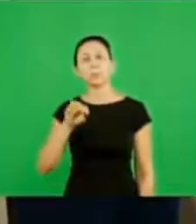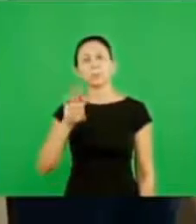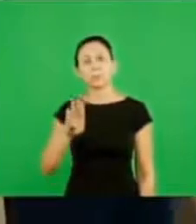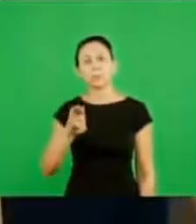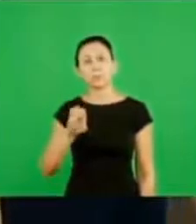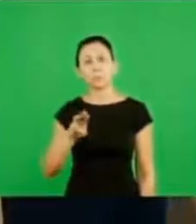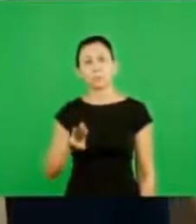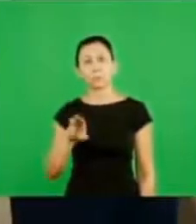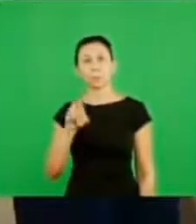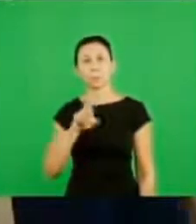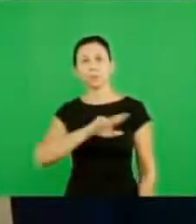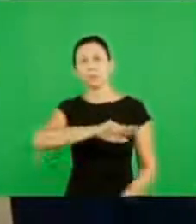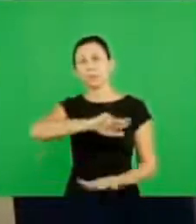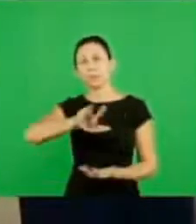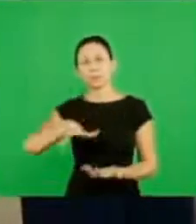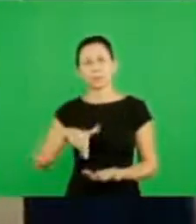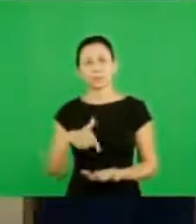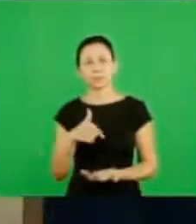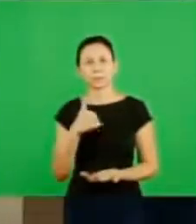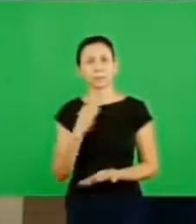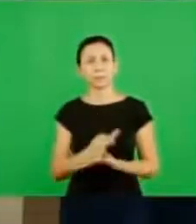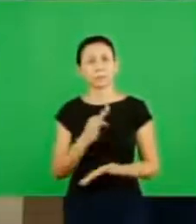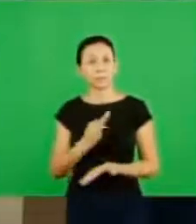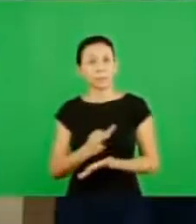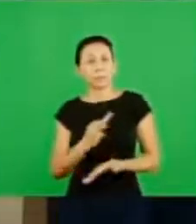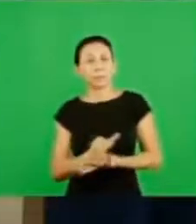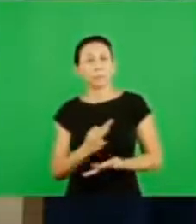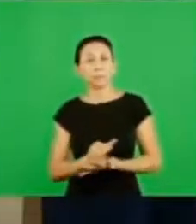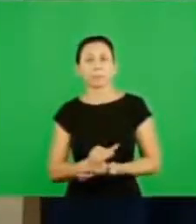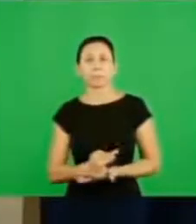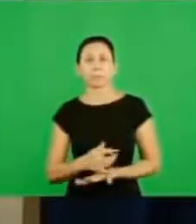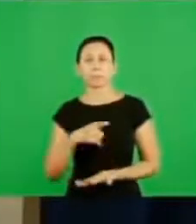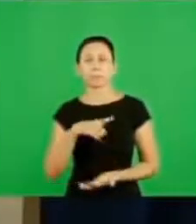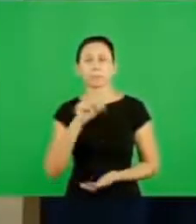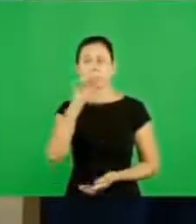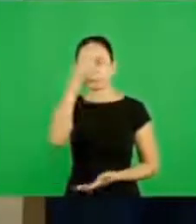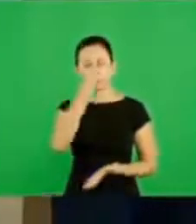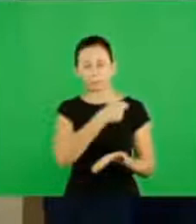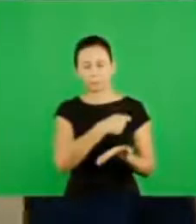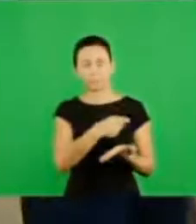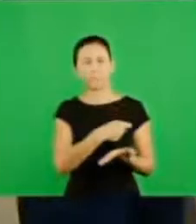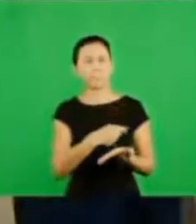Brunner, Bruno Bauer, and many others,